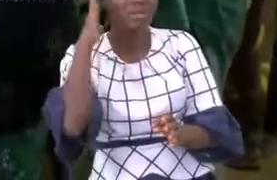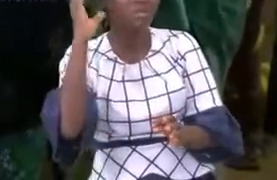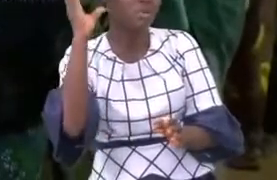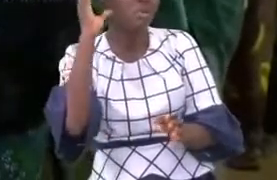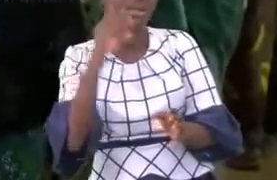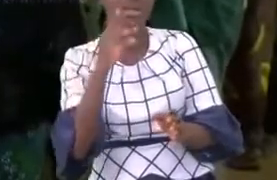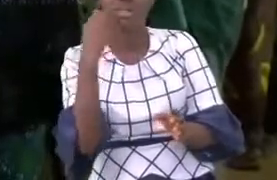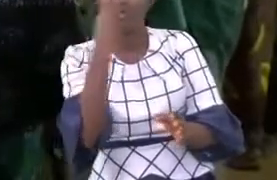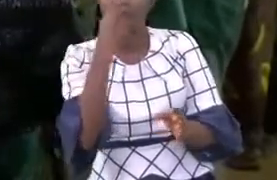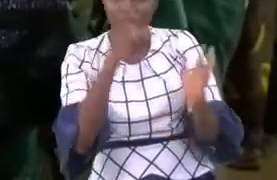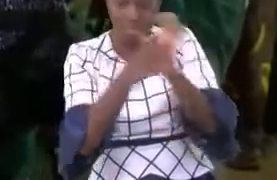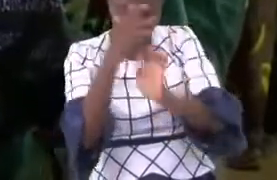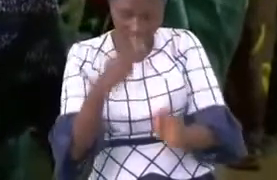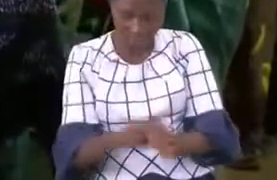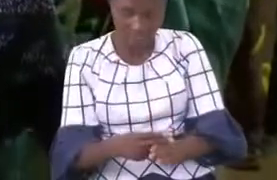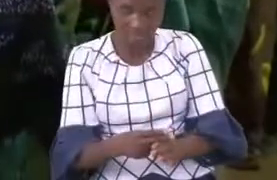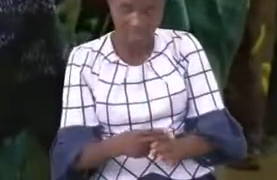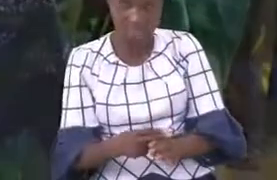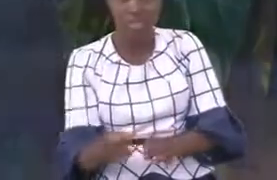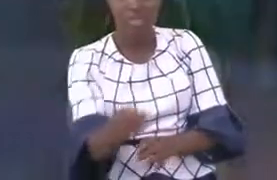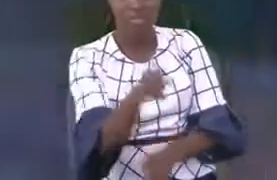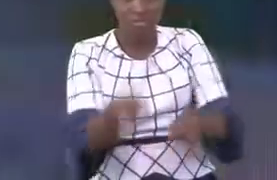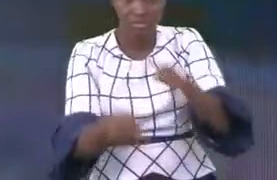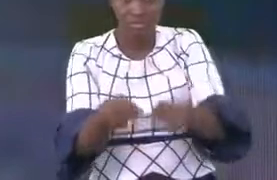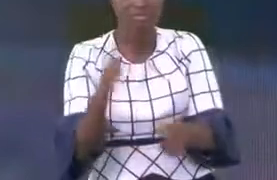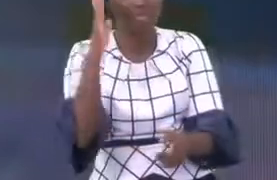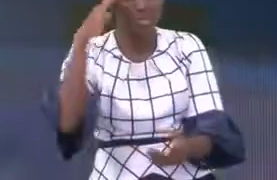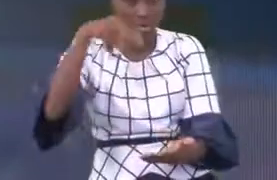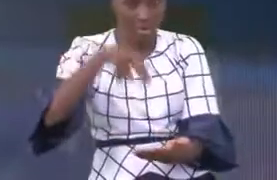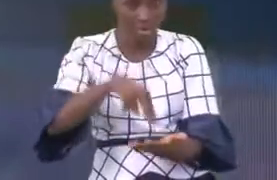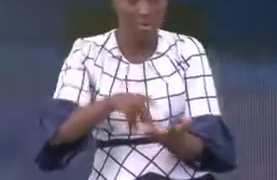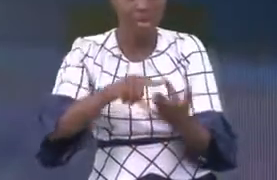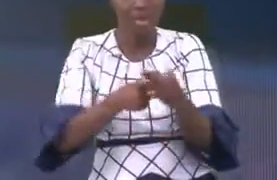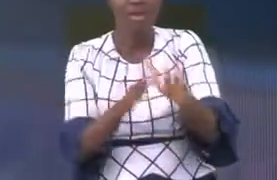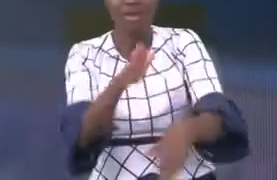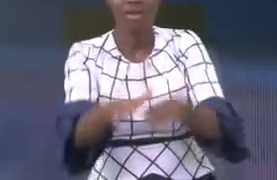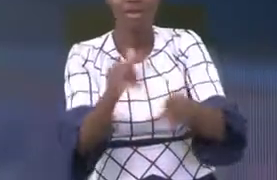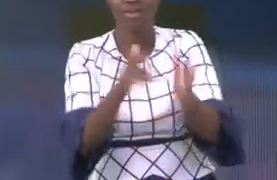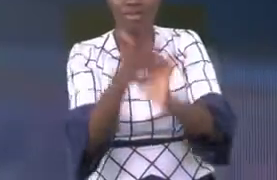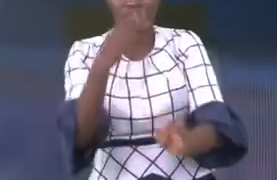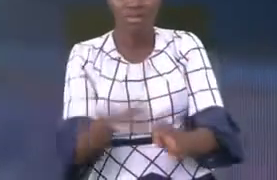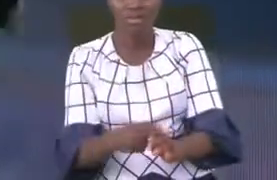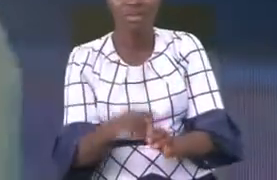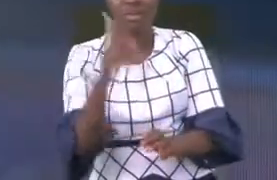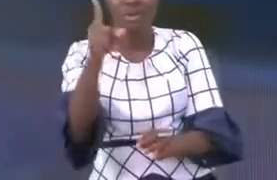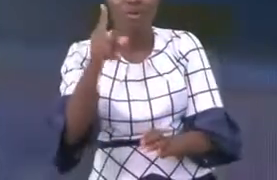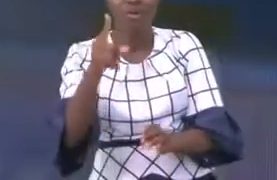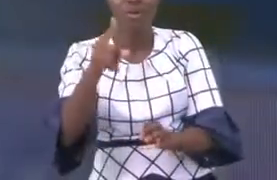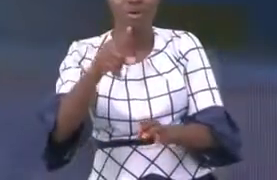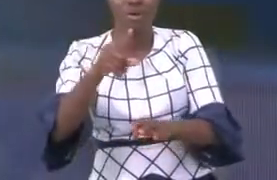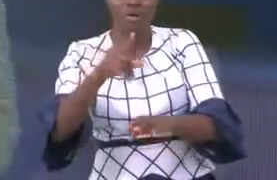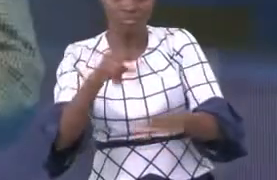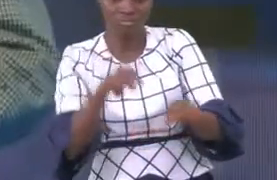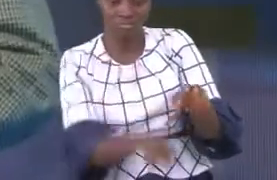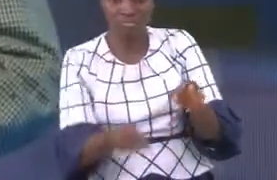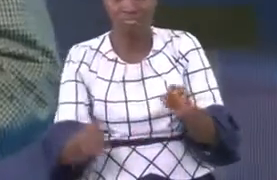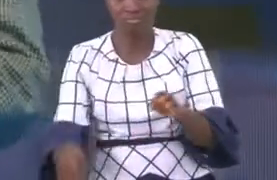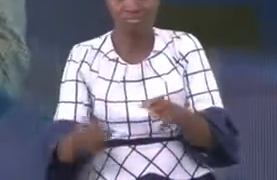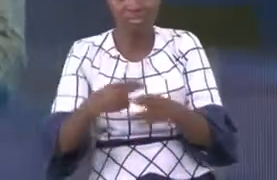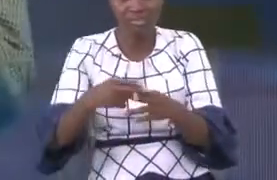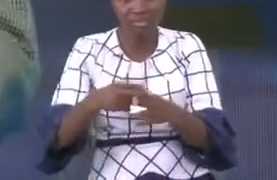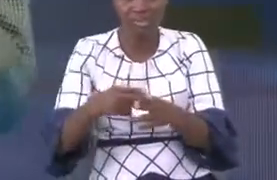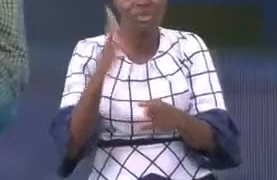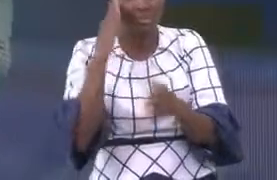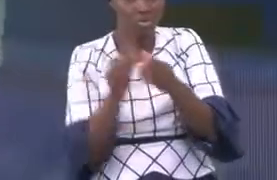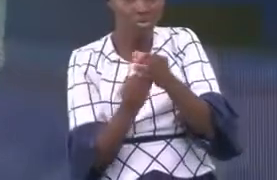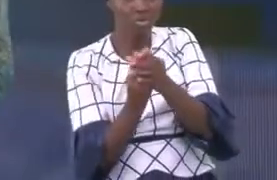up and walk. One leg shorter than the other, it will grow out. With that hand will become strong.